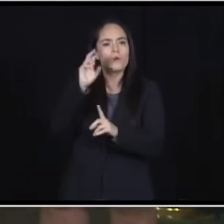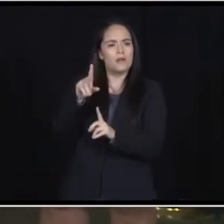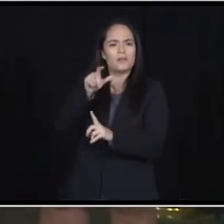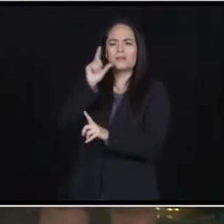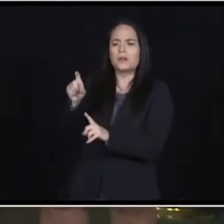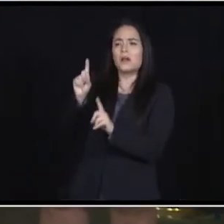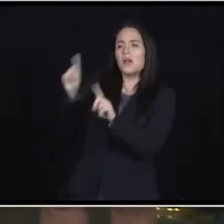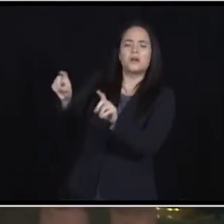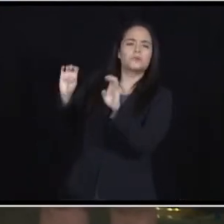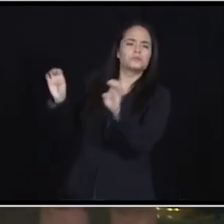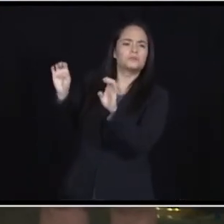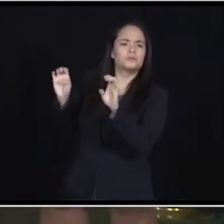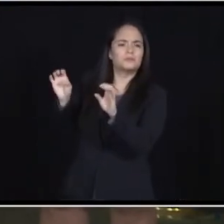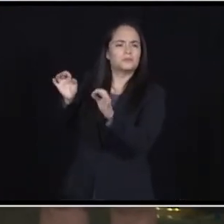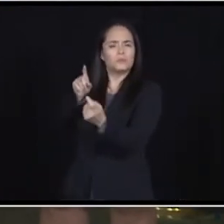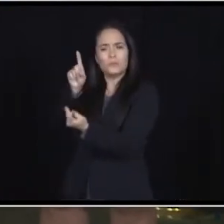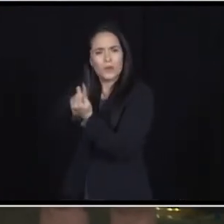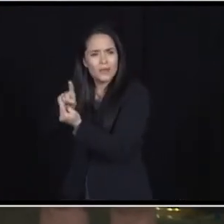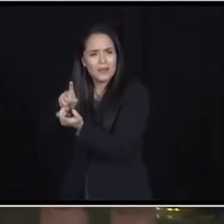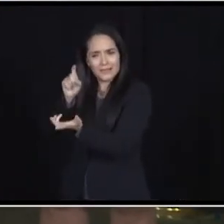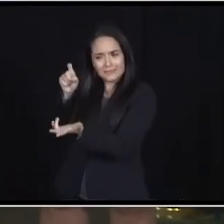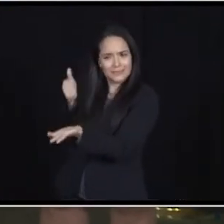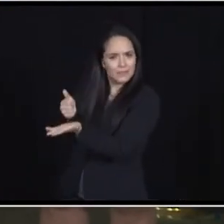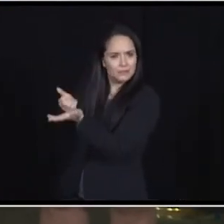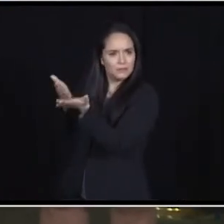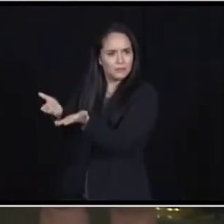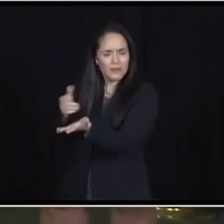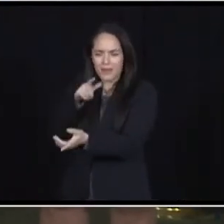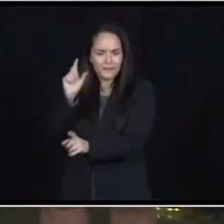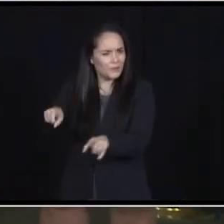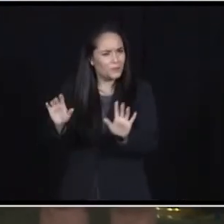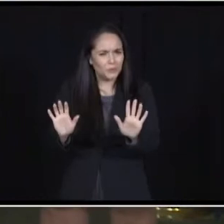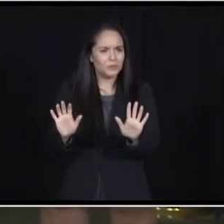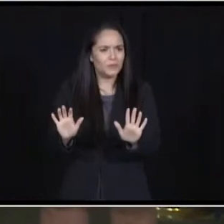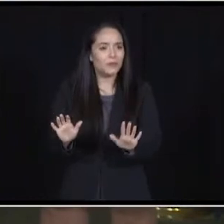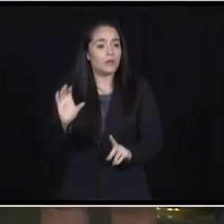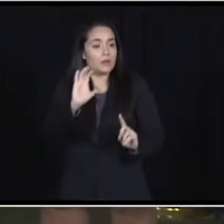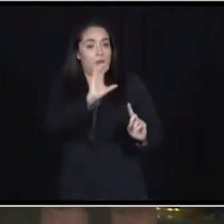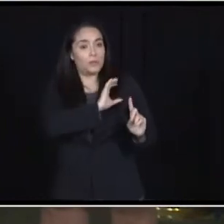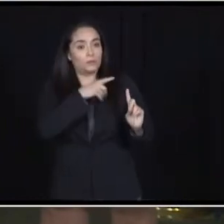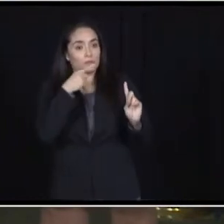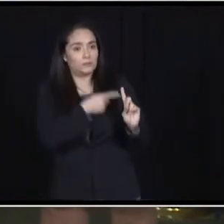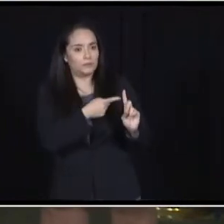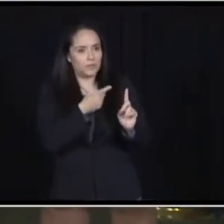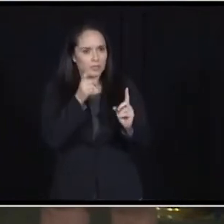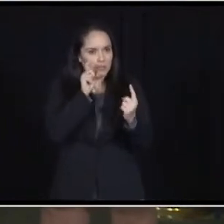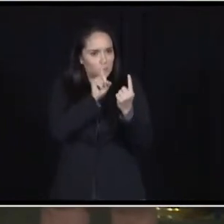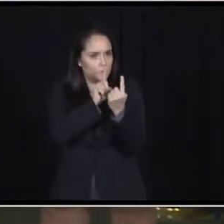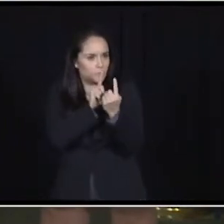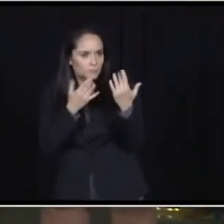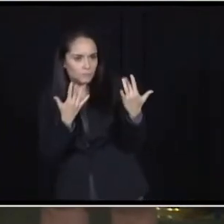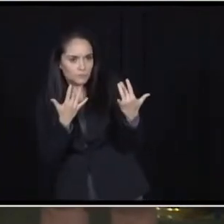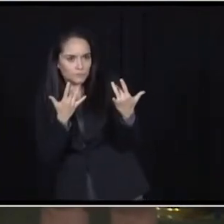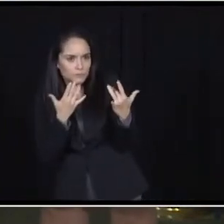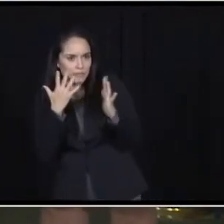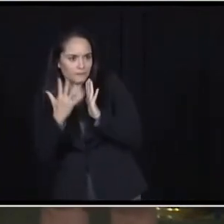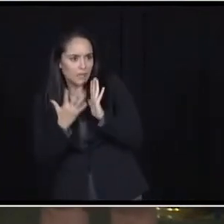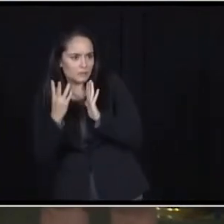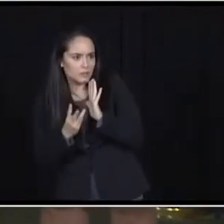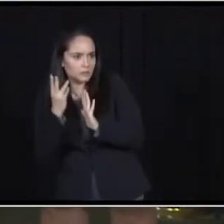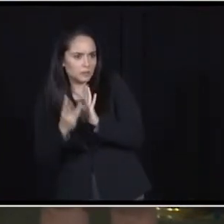a police officer may not need to wait for 5 to 6 hours with them in an emergency room. It means a mental